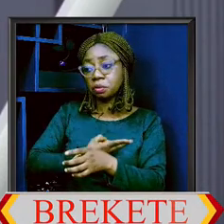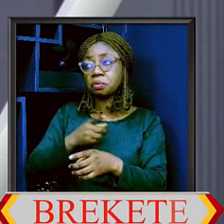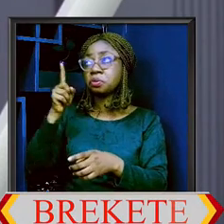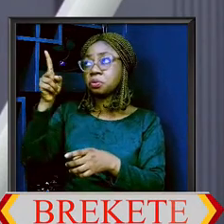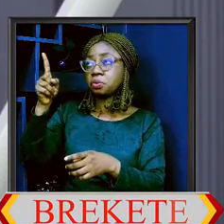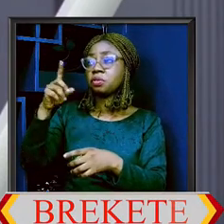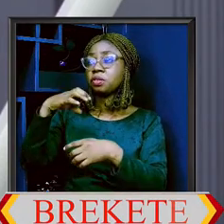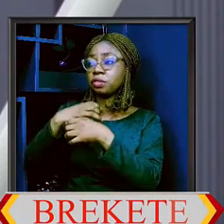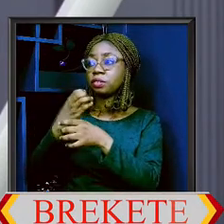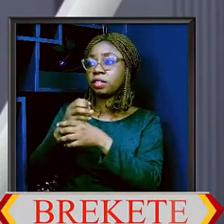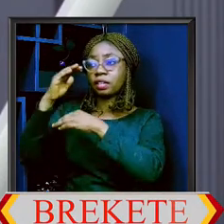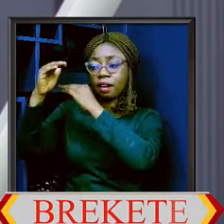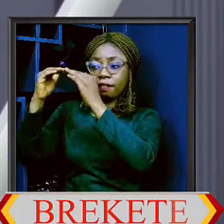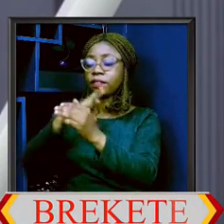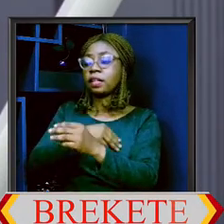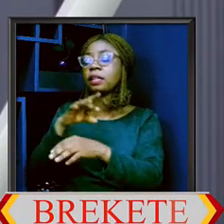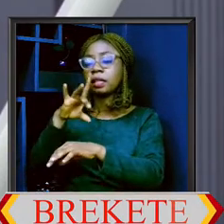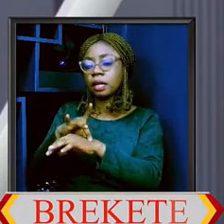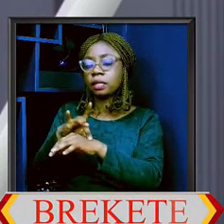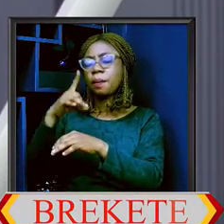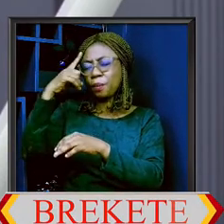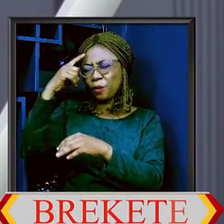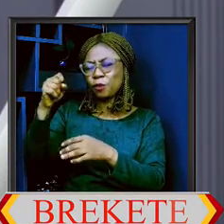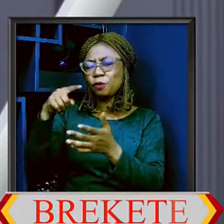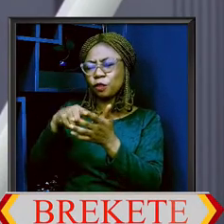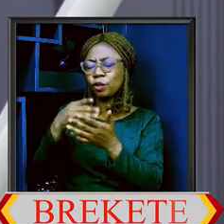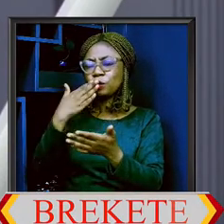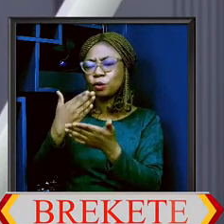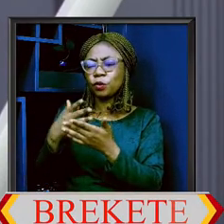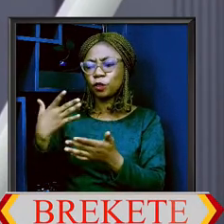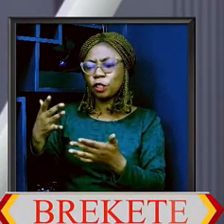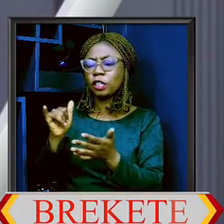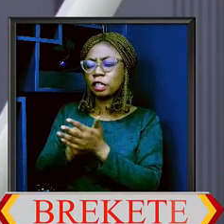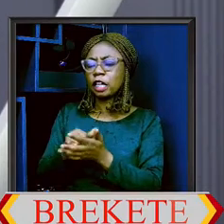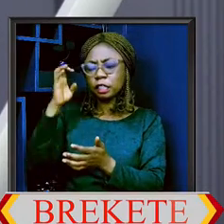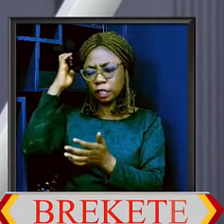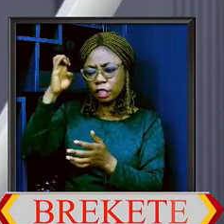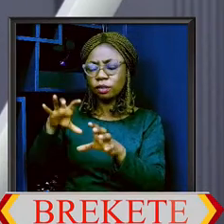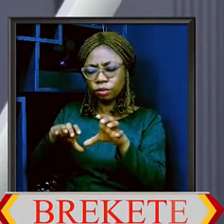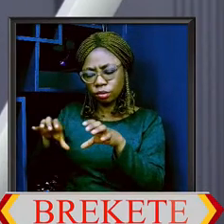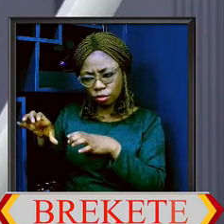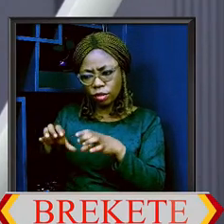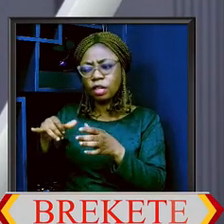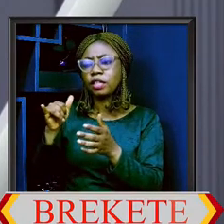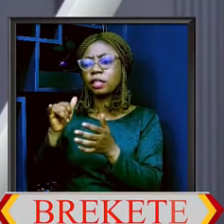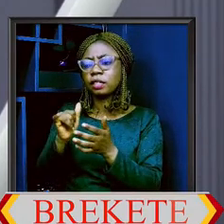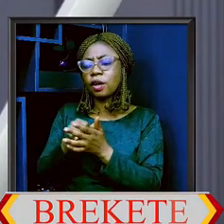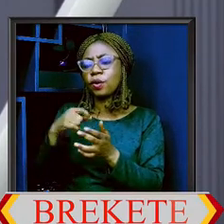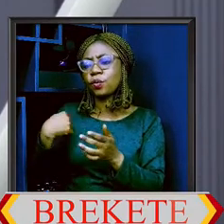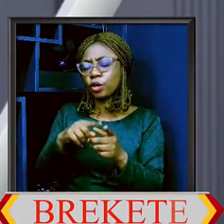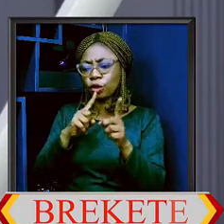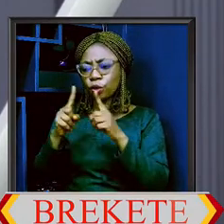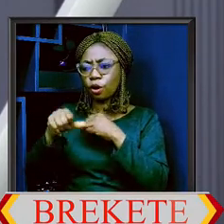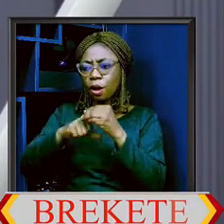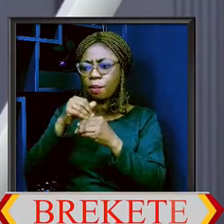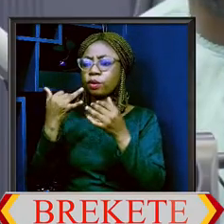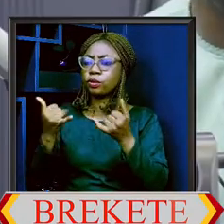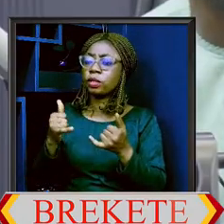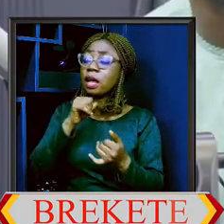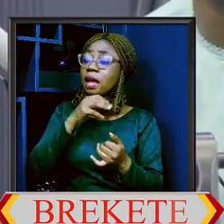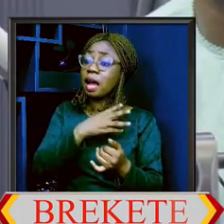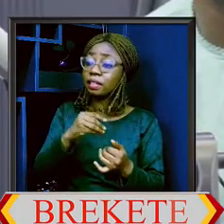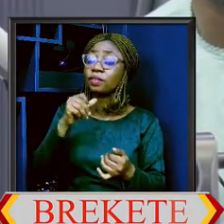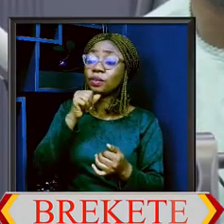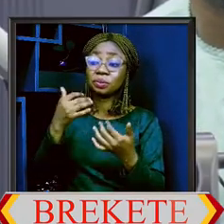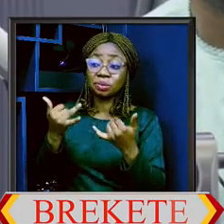earth oh God because because of this good thing when he do where we they talk about today and no be today